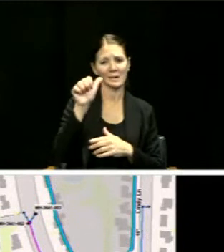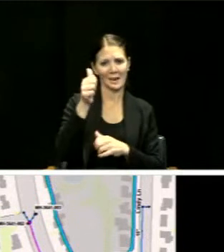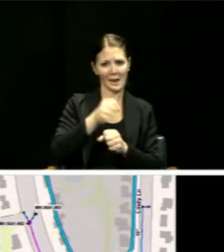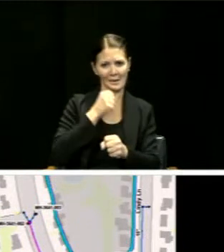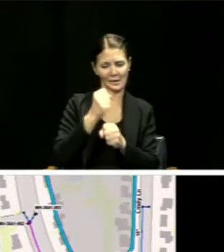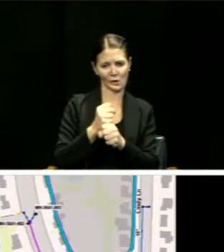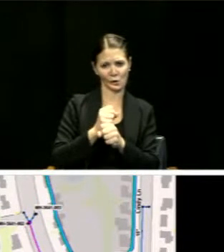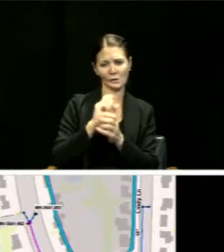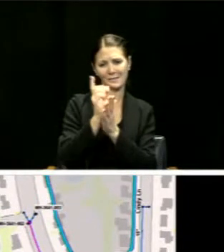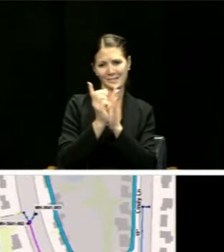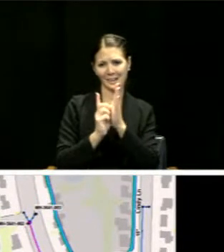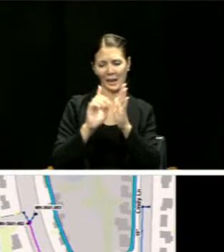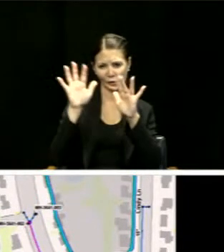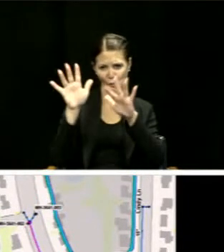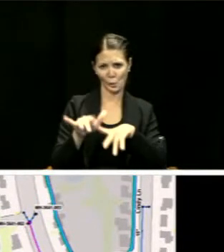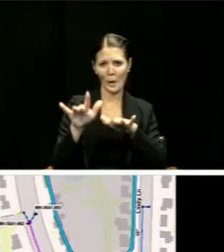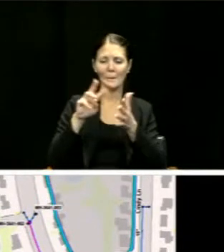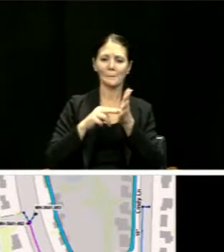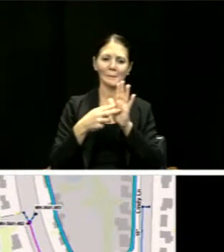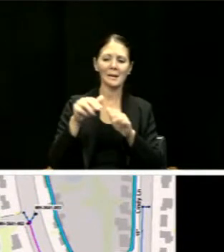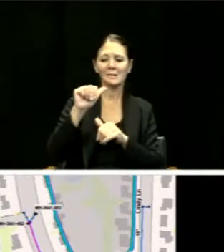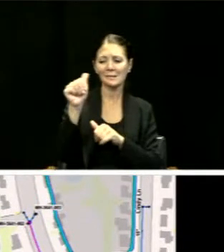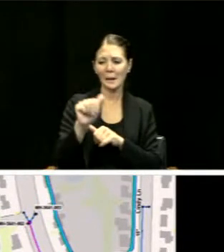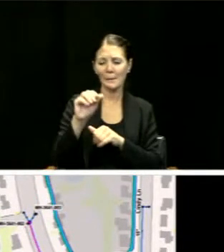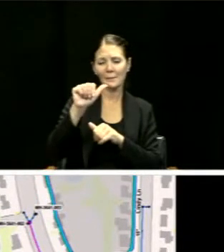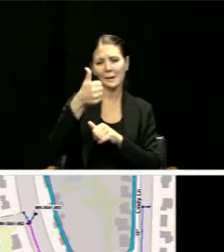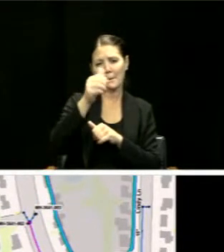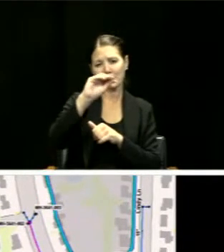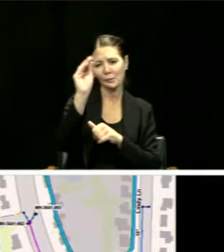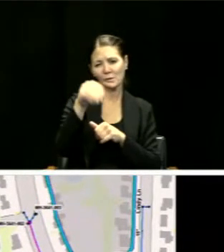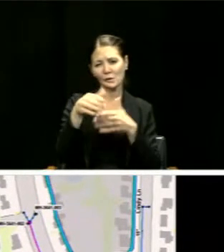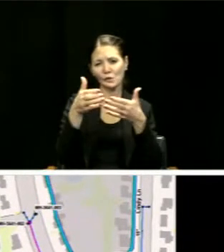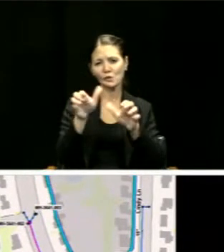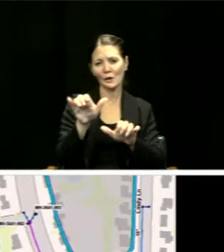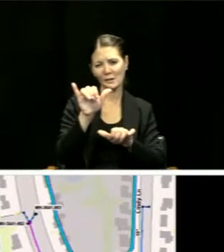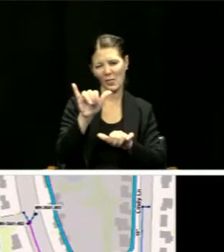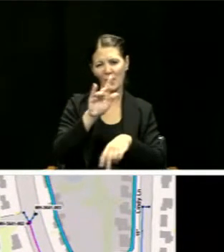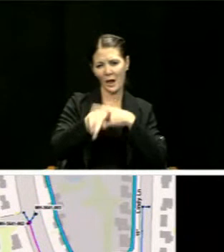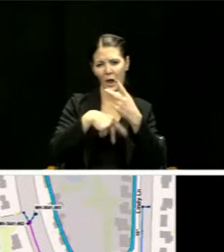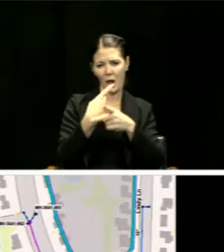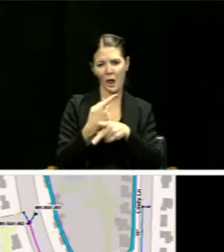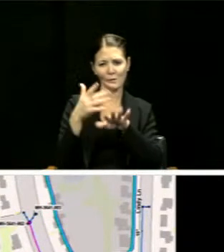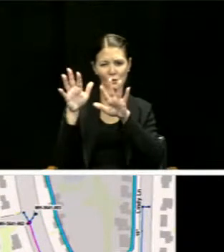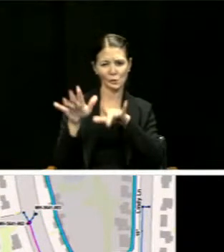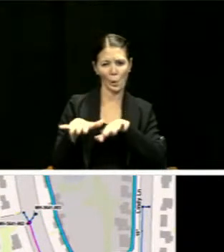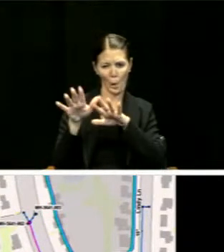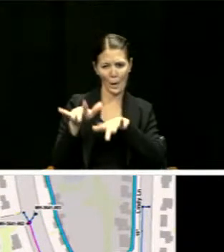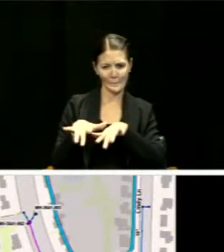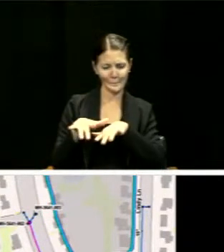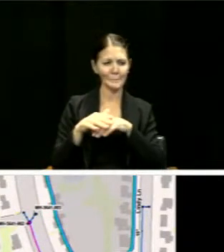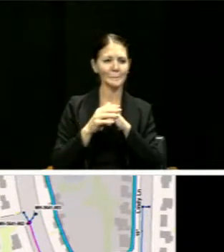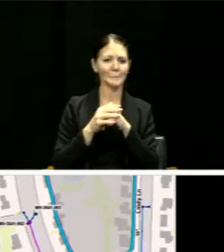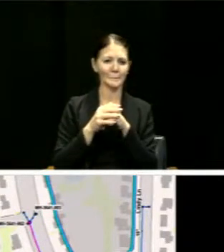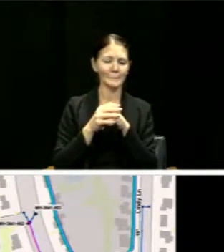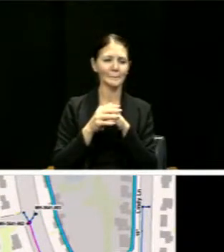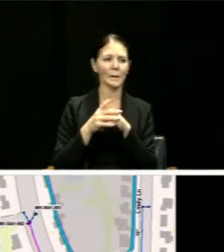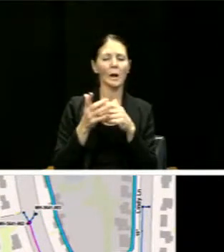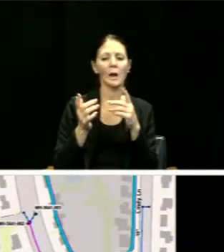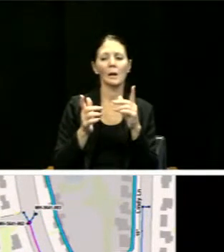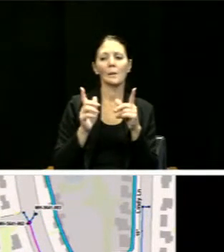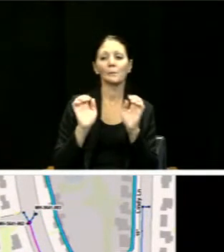storm. So that's a 10% occurrence, the potential for the probability